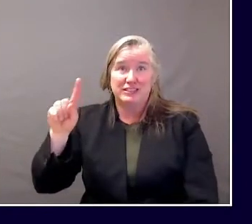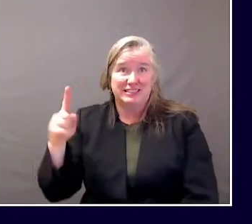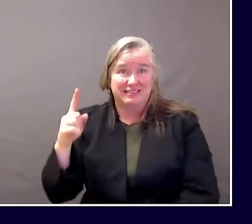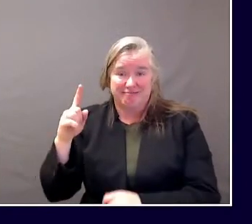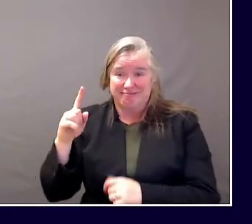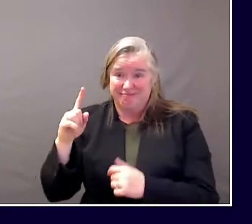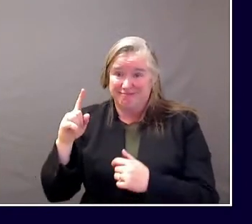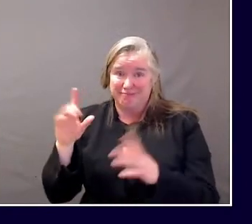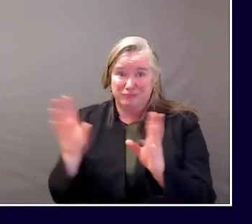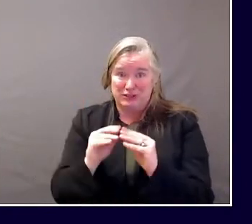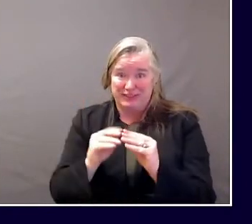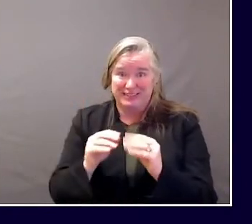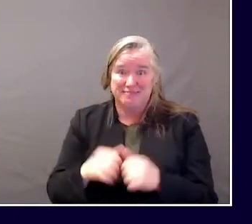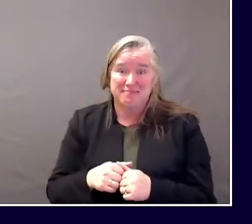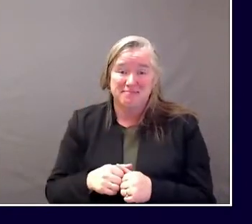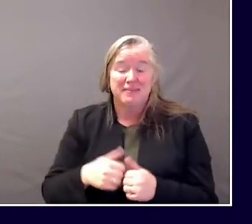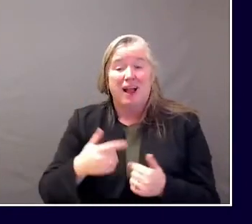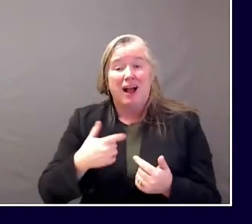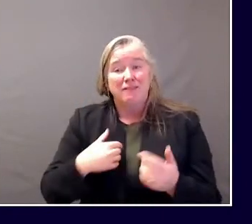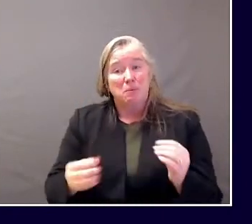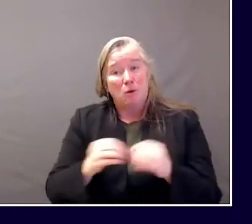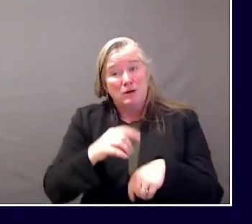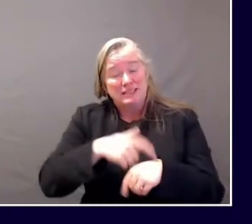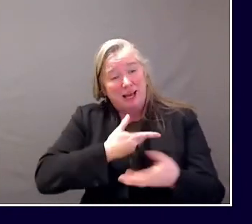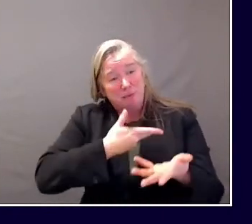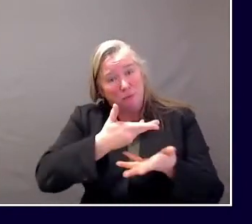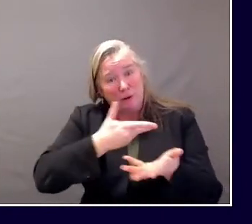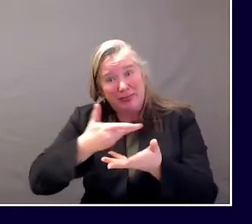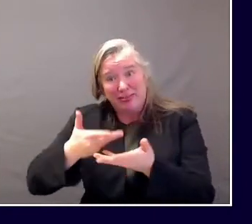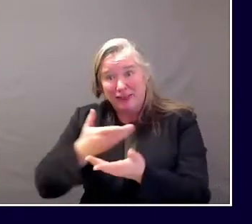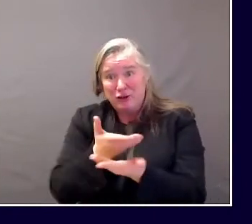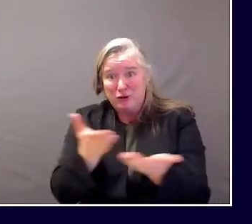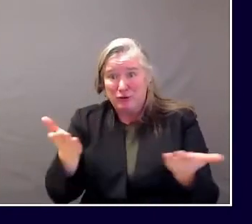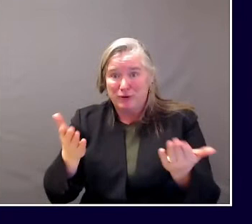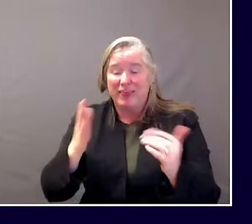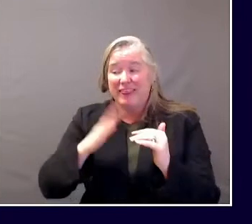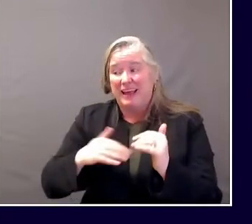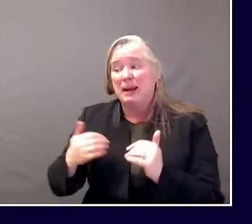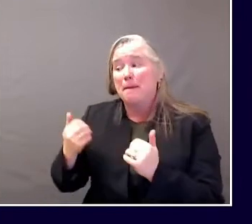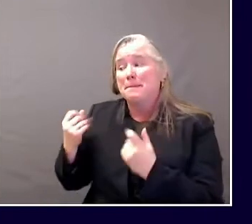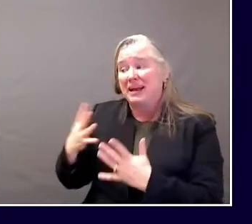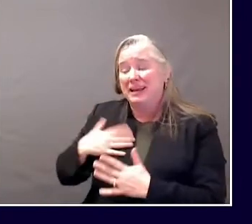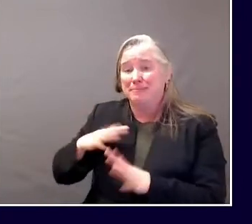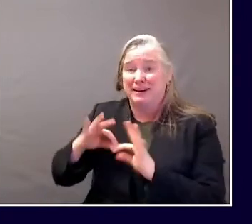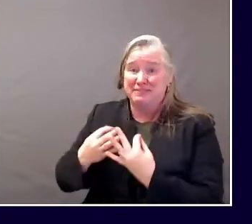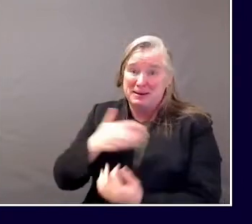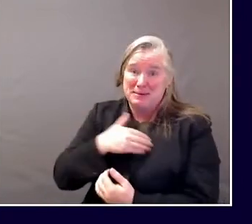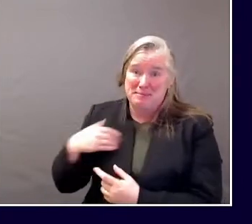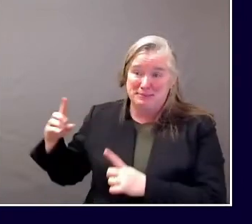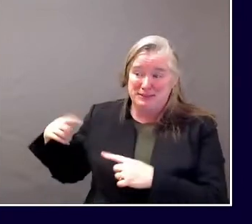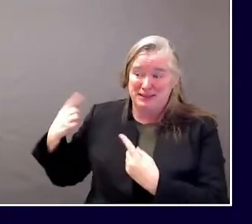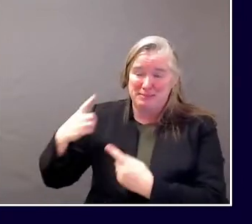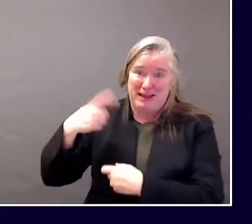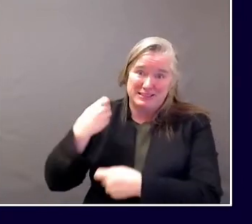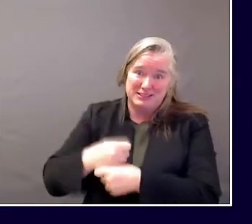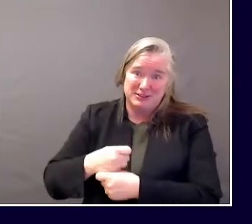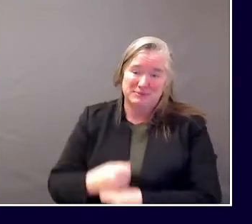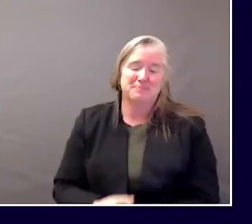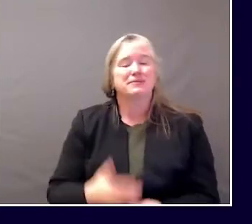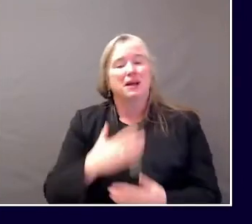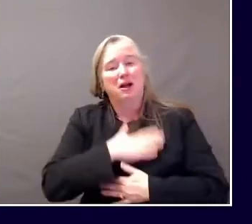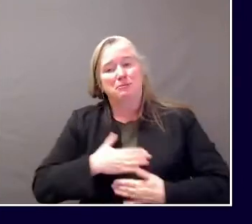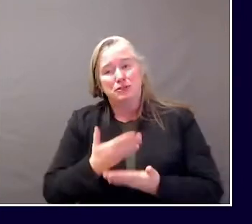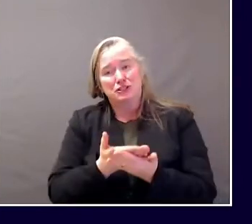have spent more time with each and every one of you than I think I have with a lot of my family members over the past year. And so I appreciate